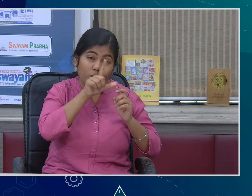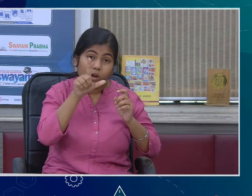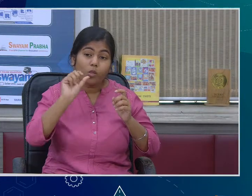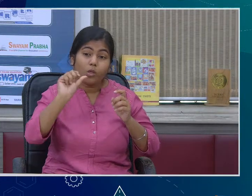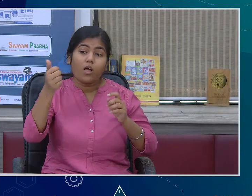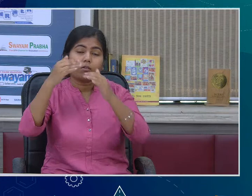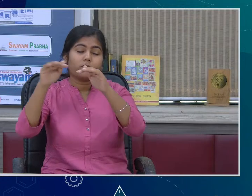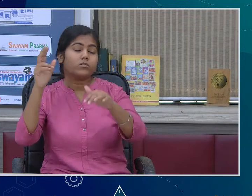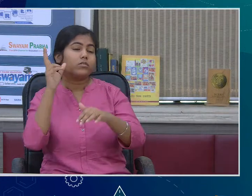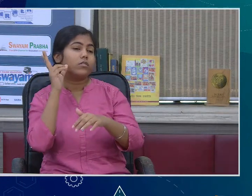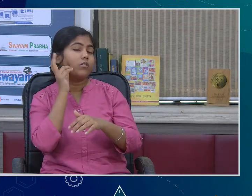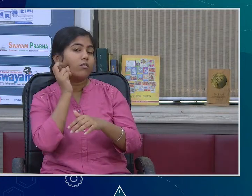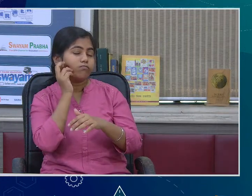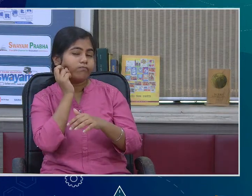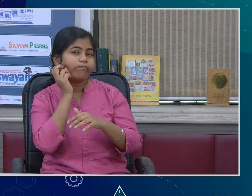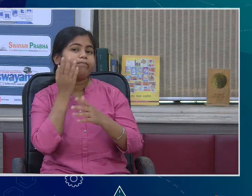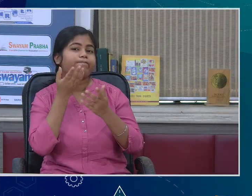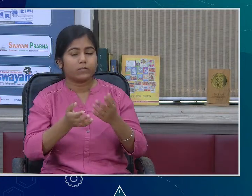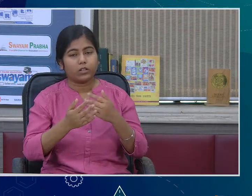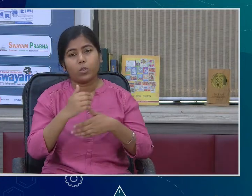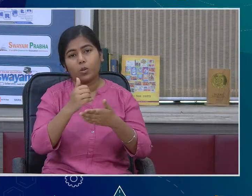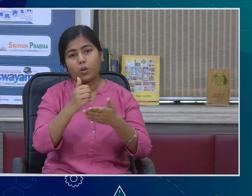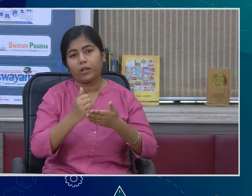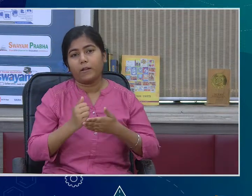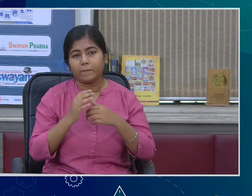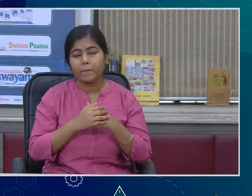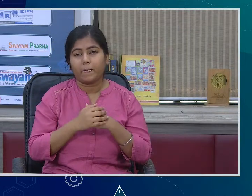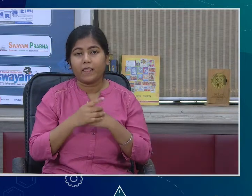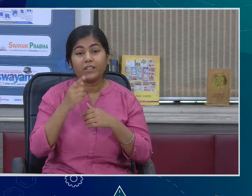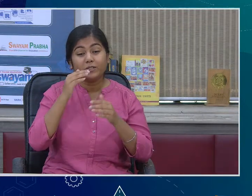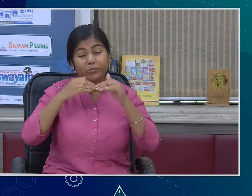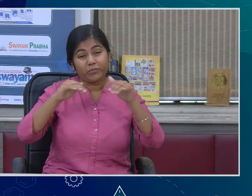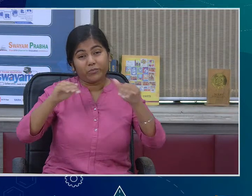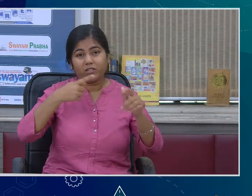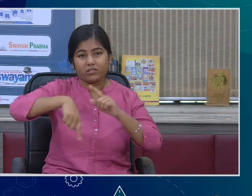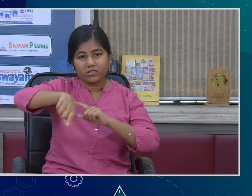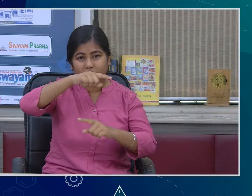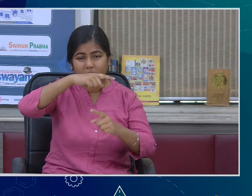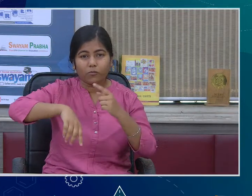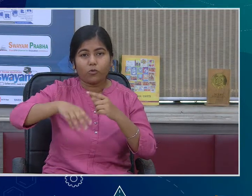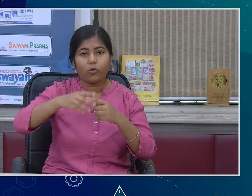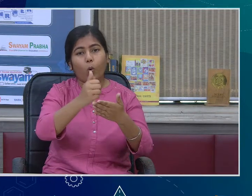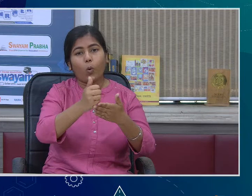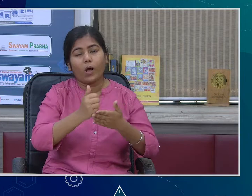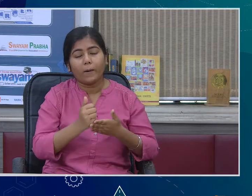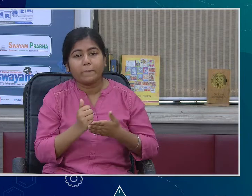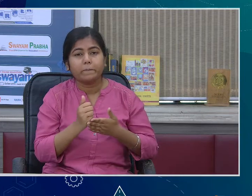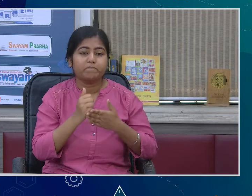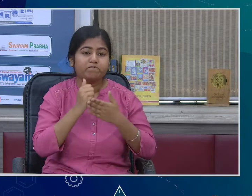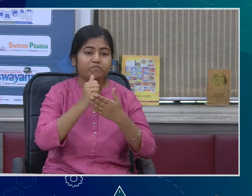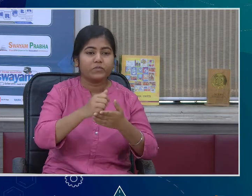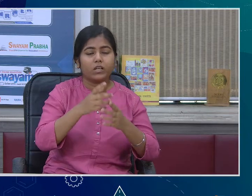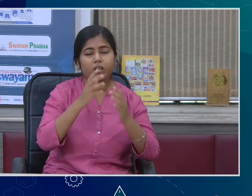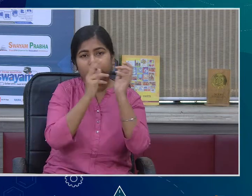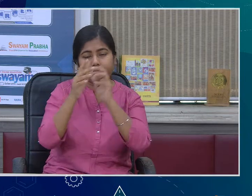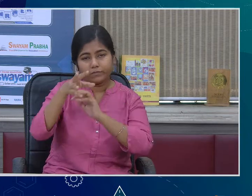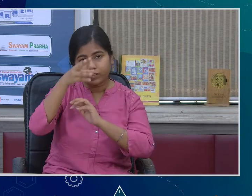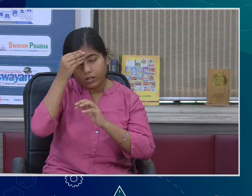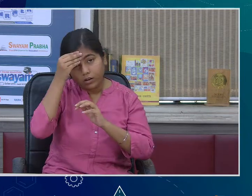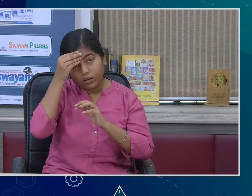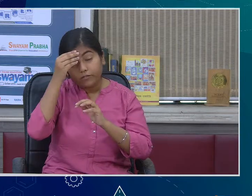to learn the vocabulary, to learn the spelling of those words, and that is the